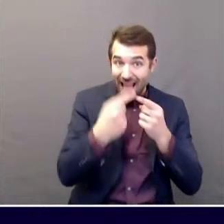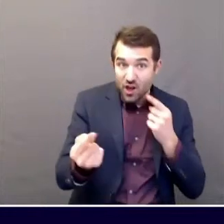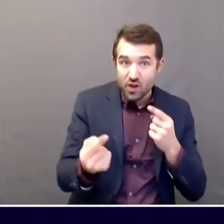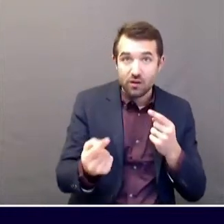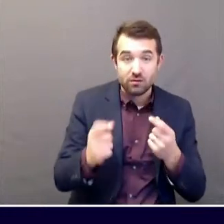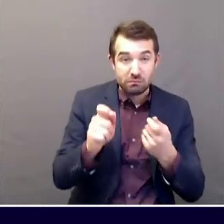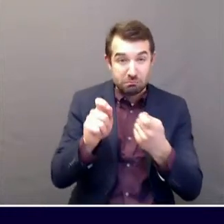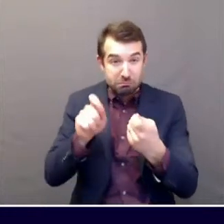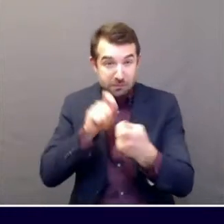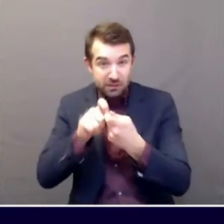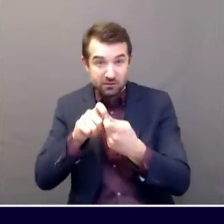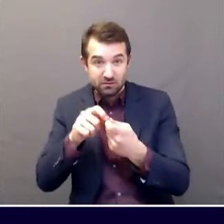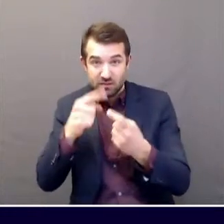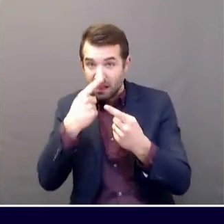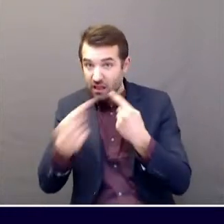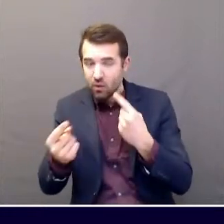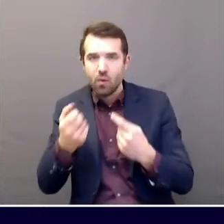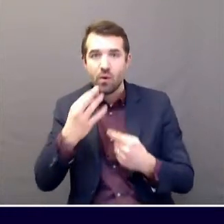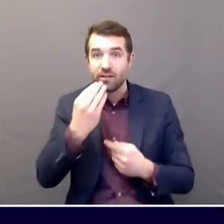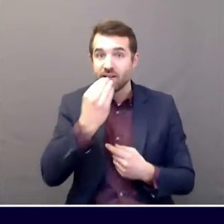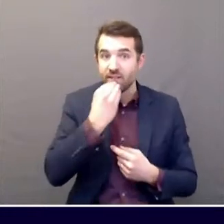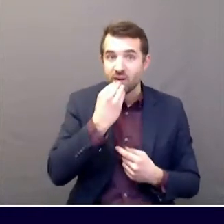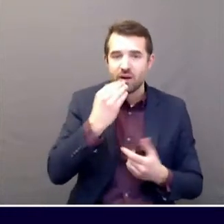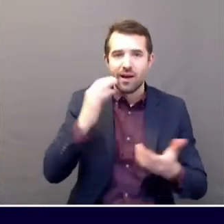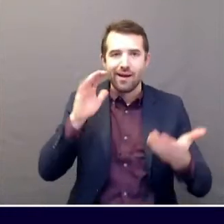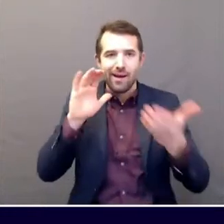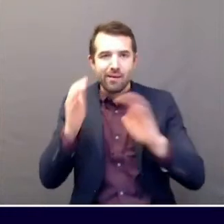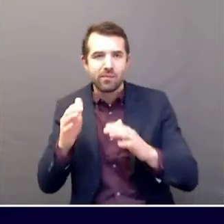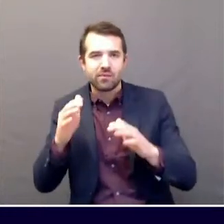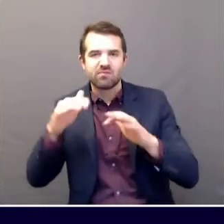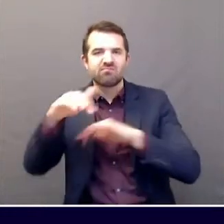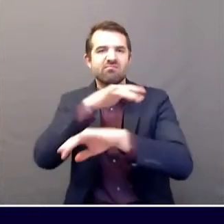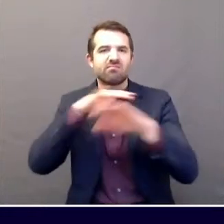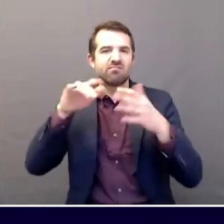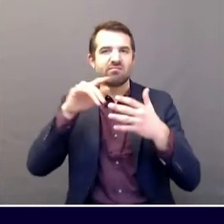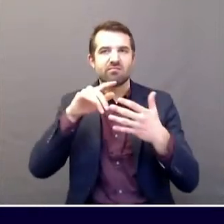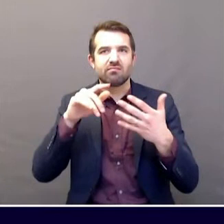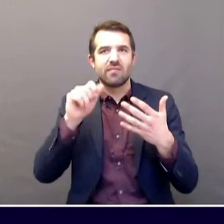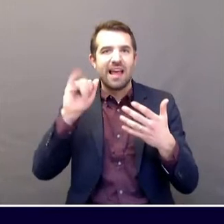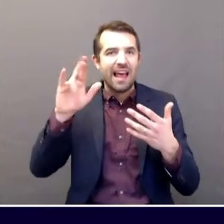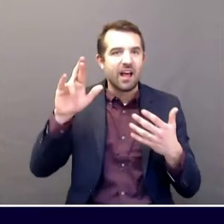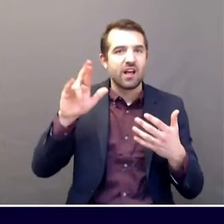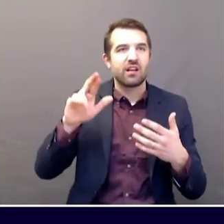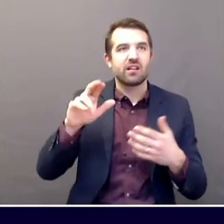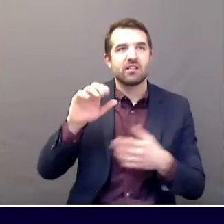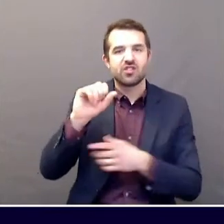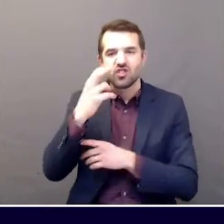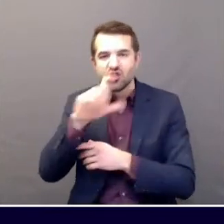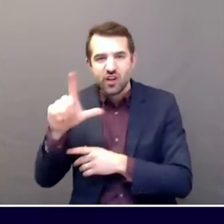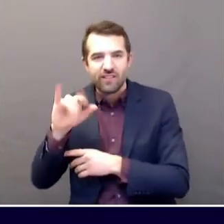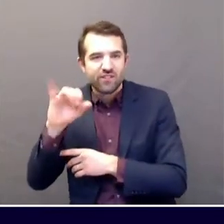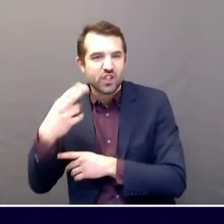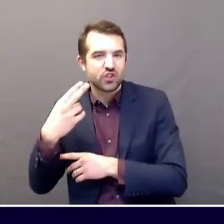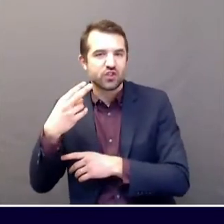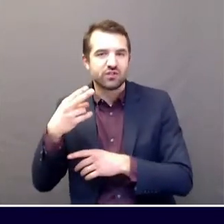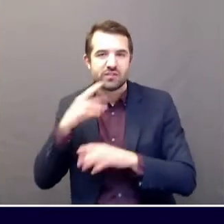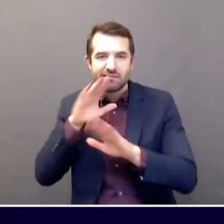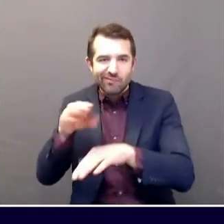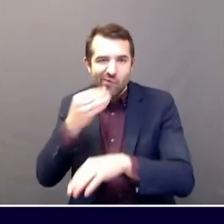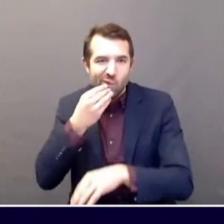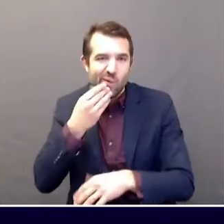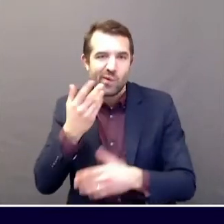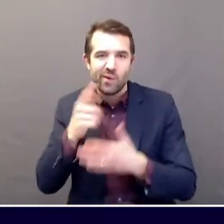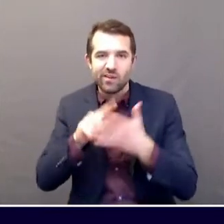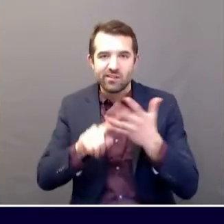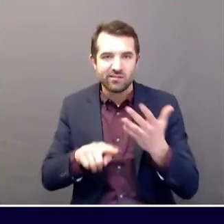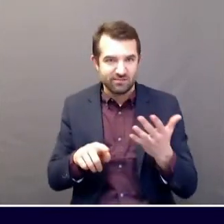what types of allergies people have had in the past that might make them more predisposed to having a reaction to the COVID vaccines? So